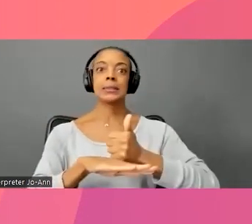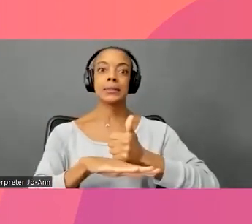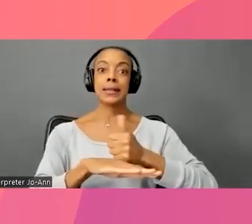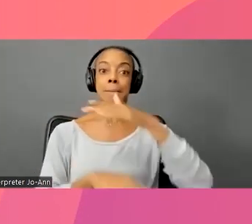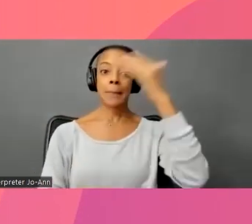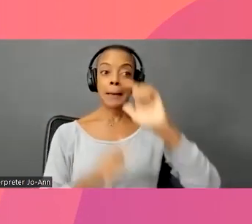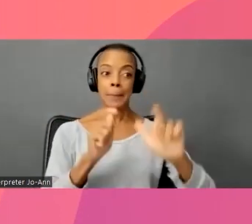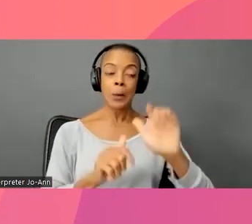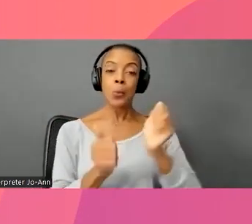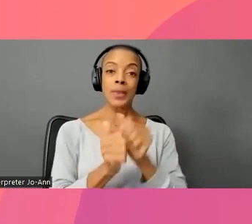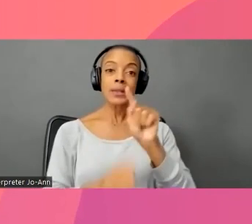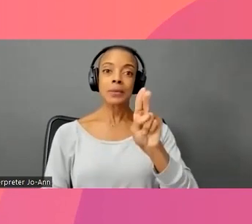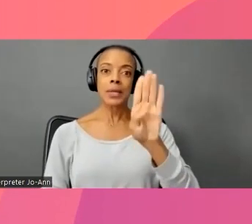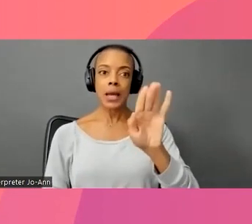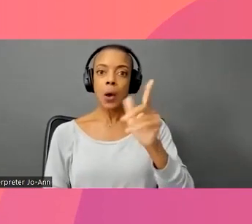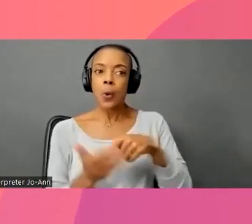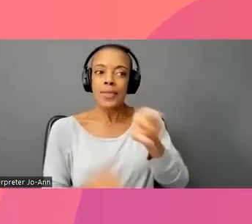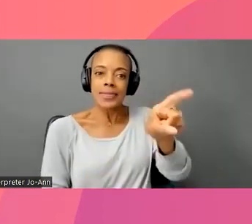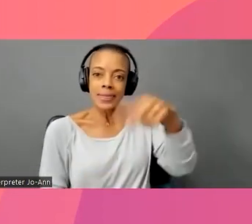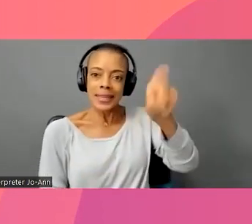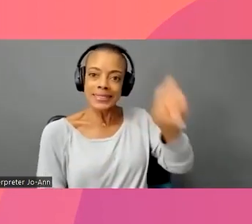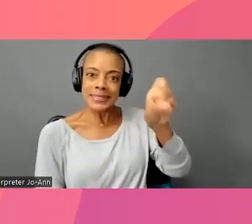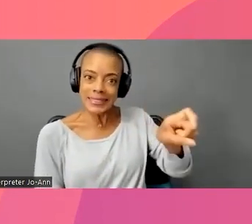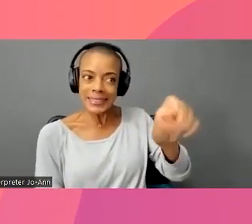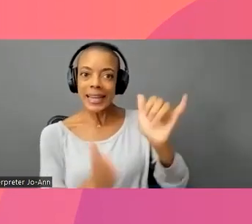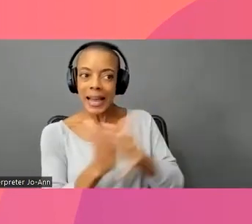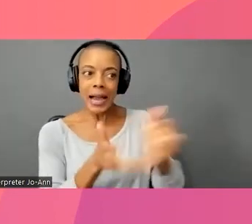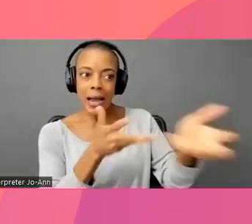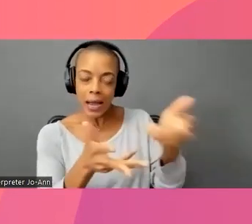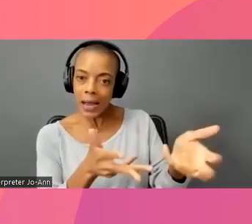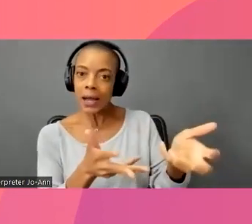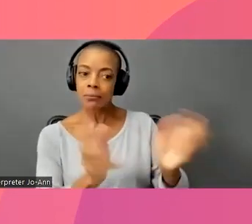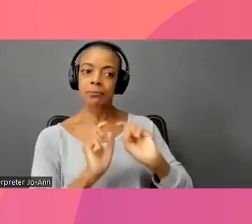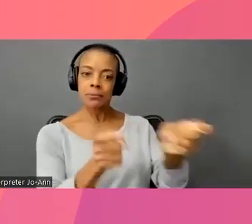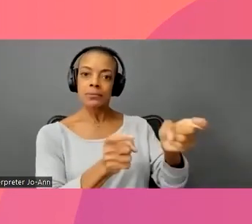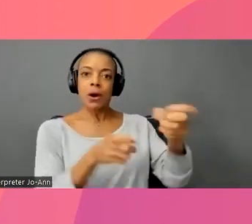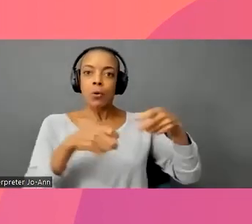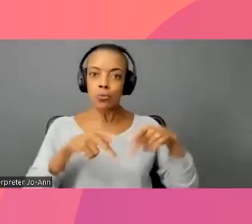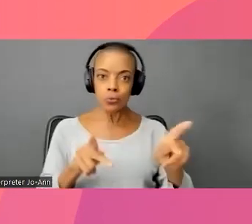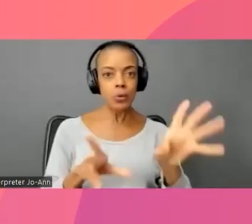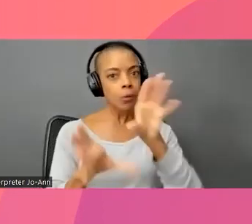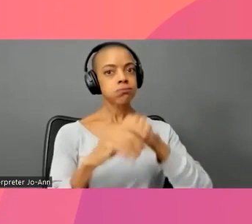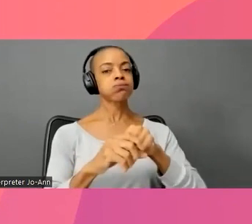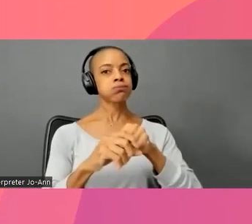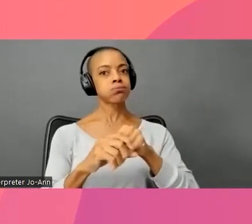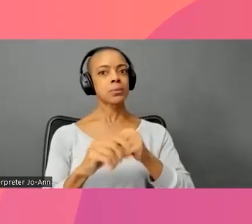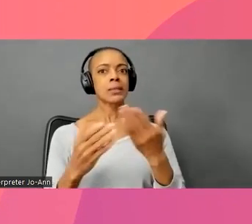TBI to live meaningful lives where they can have every opportunity to participate in daily life.